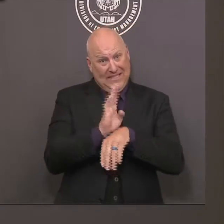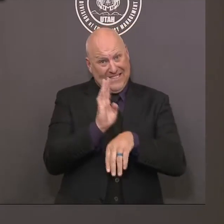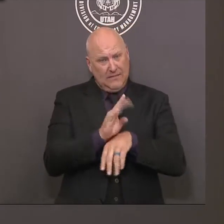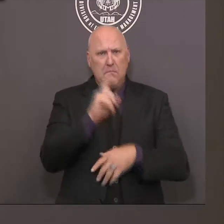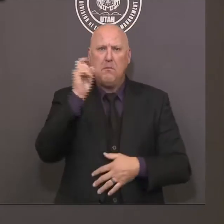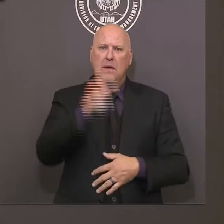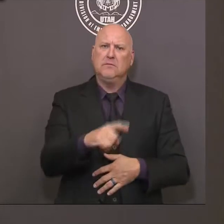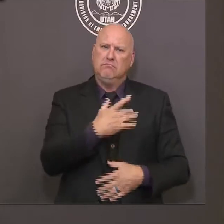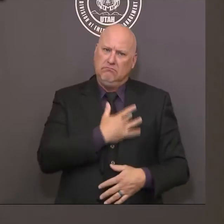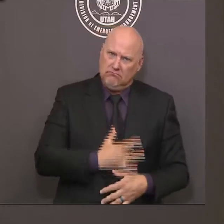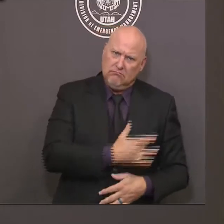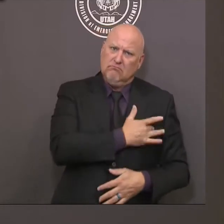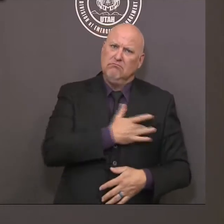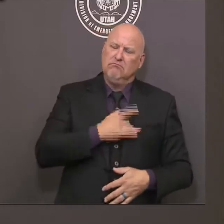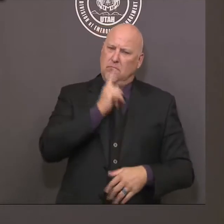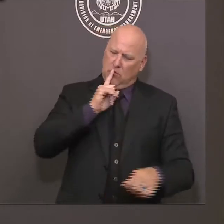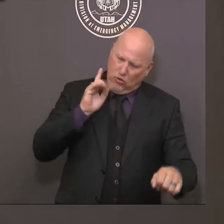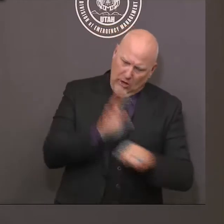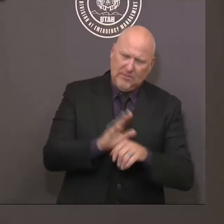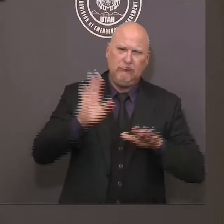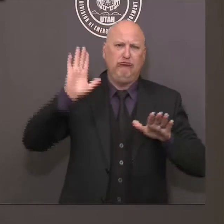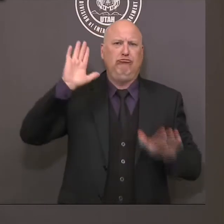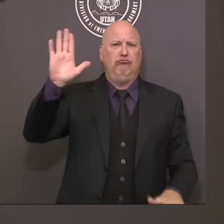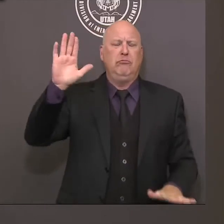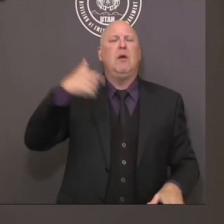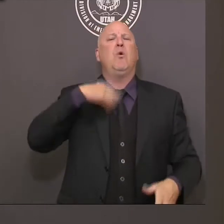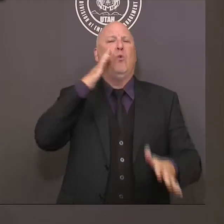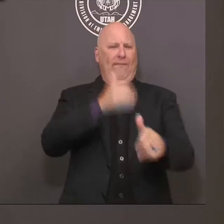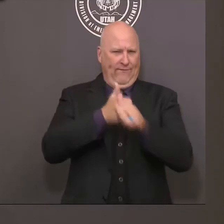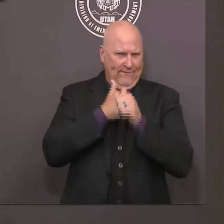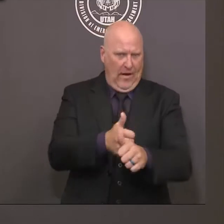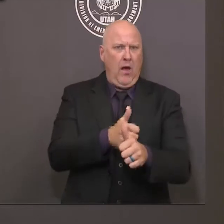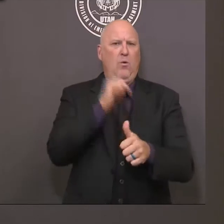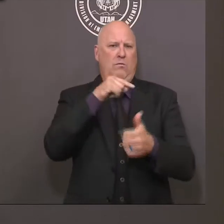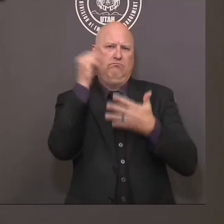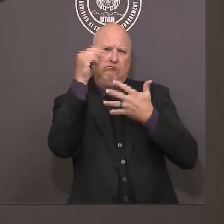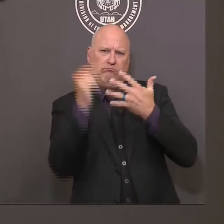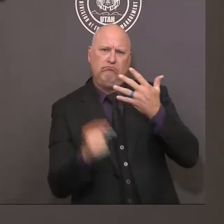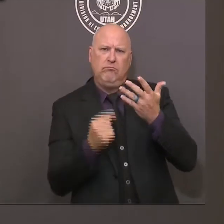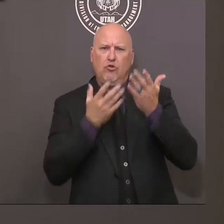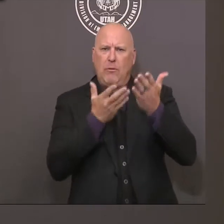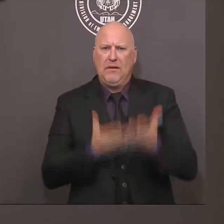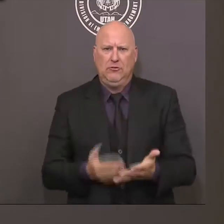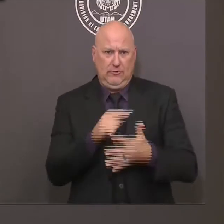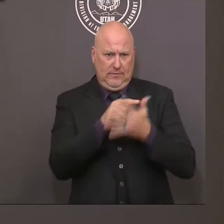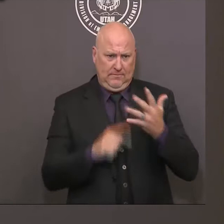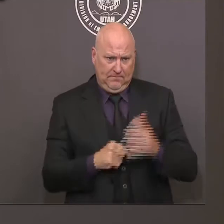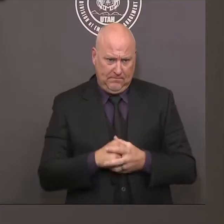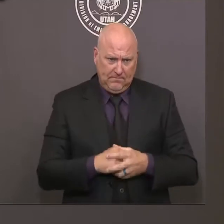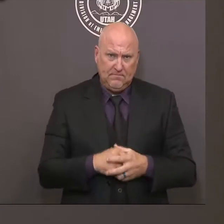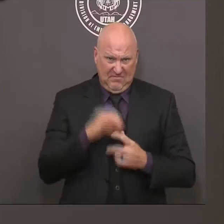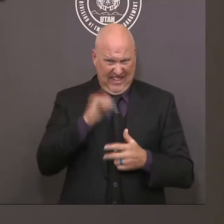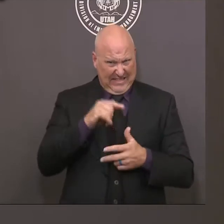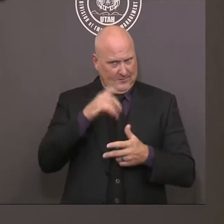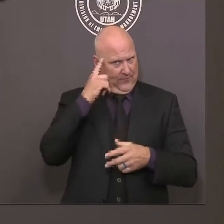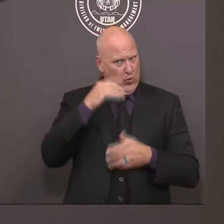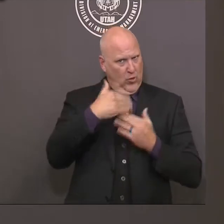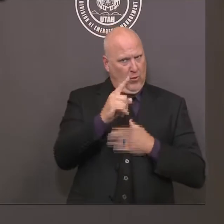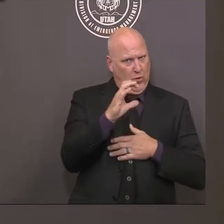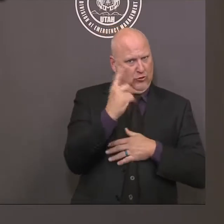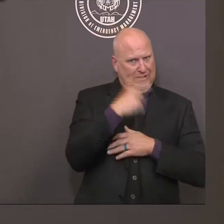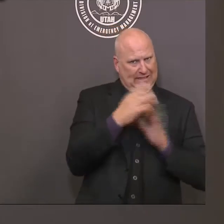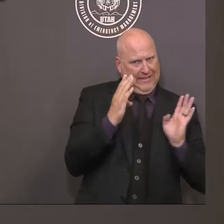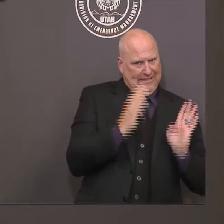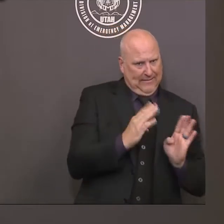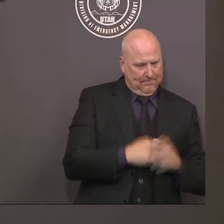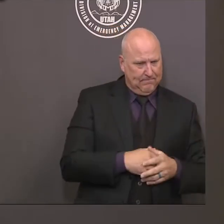stayopenutah.com. Second, our focus over the next 100 days is to return Utah to full employment.